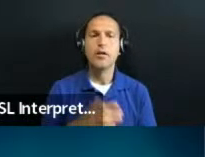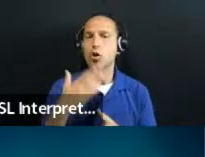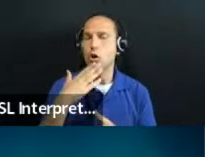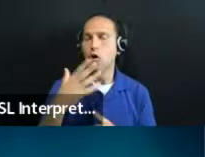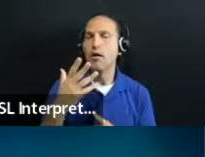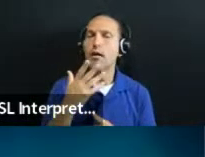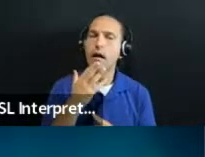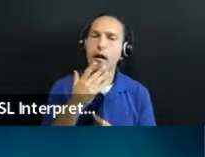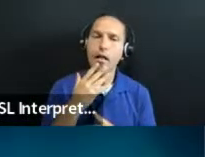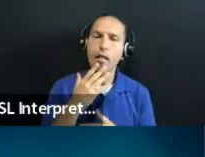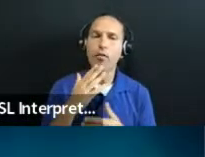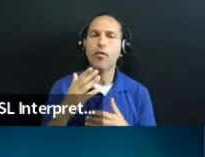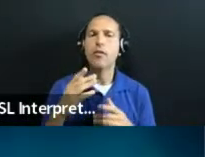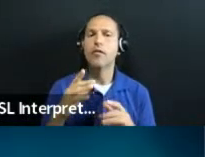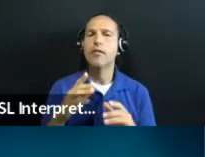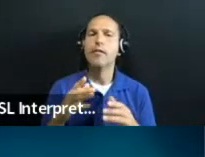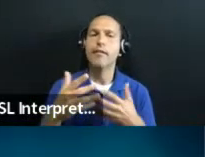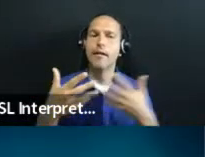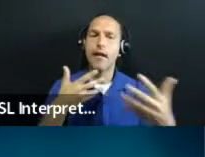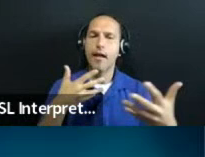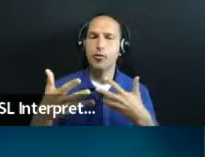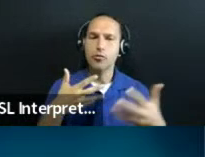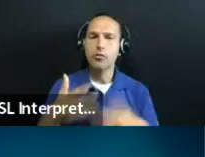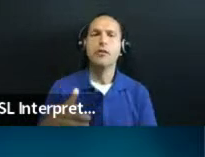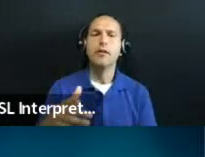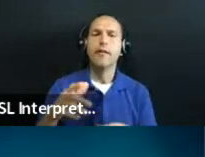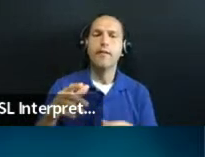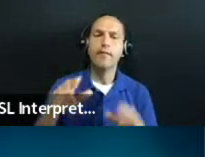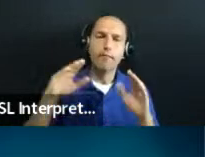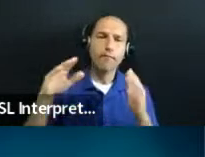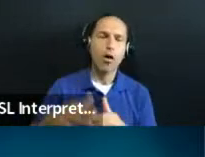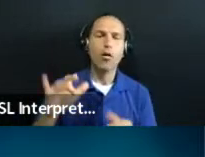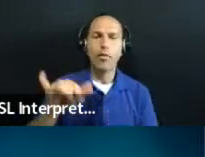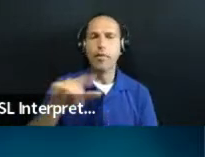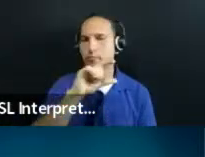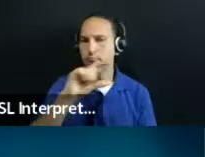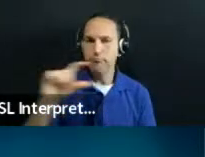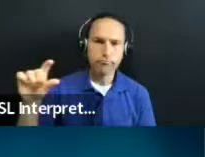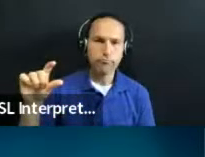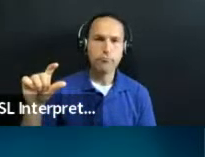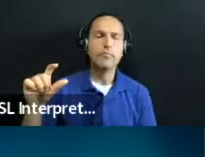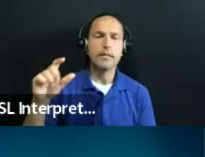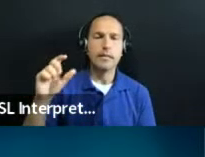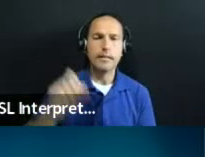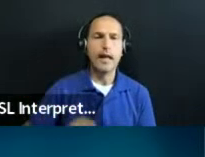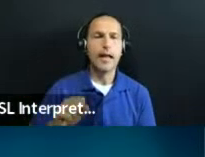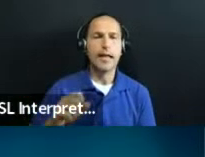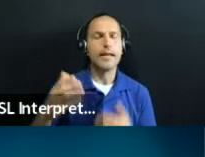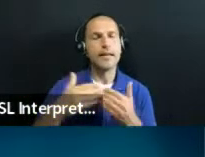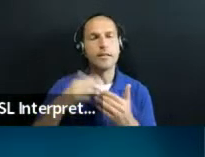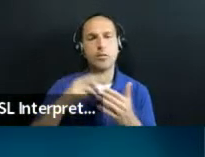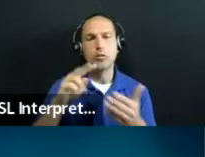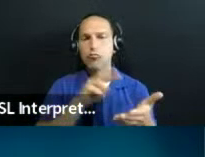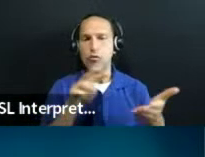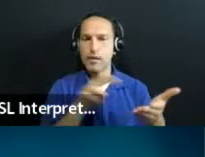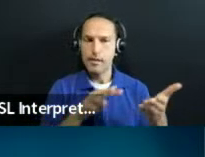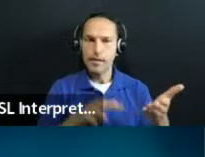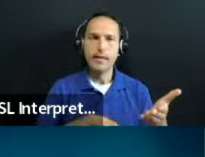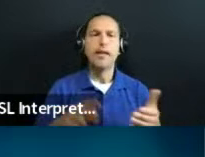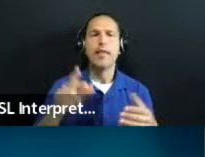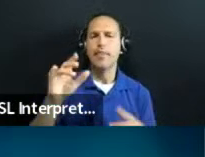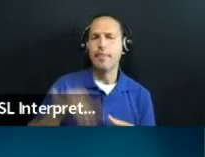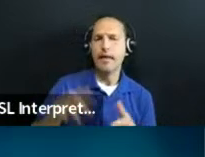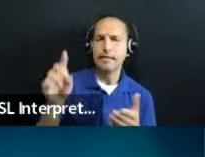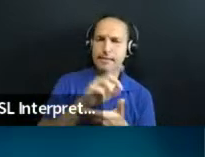color contrast and focusing on the typography, making sure fonts are accessible, right? And just the general design and look